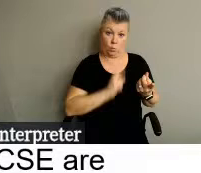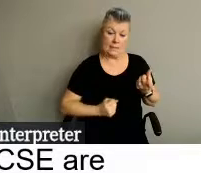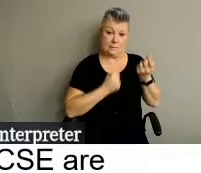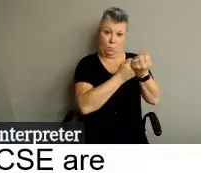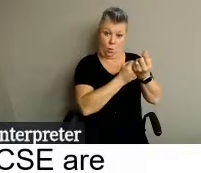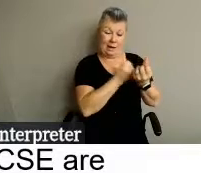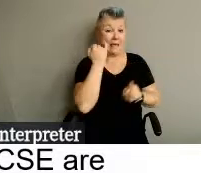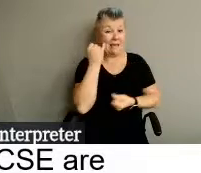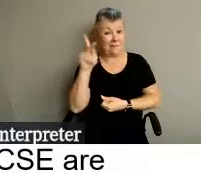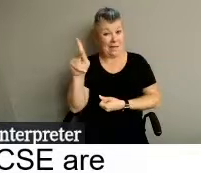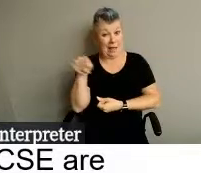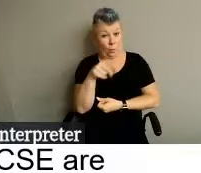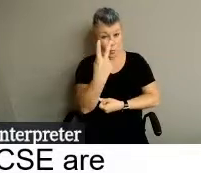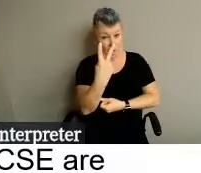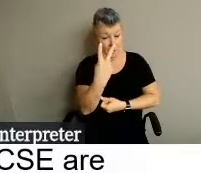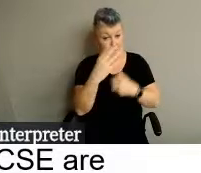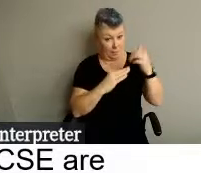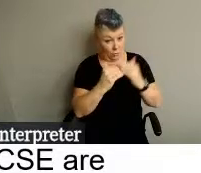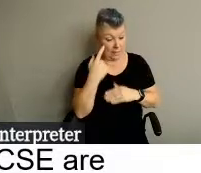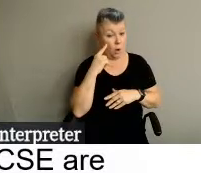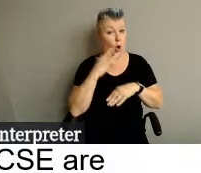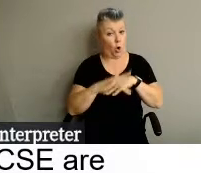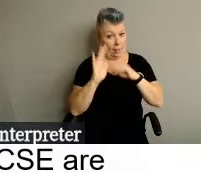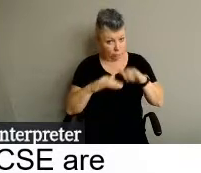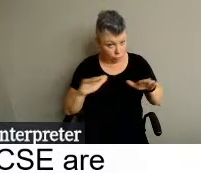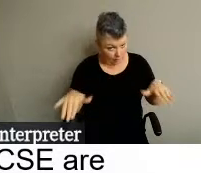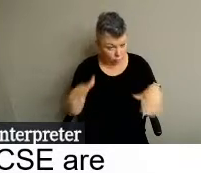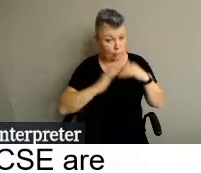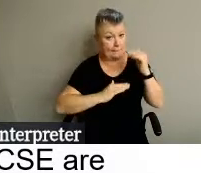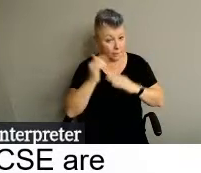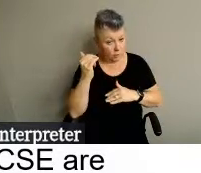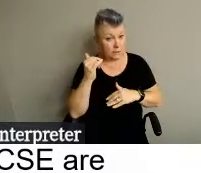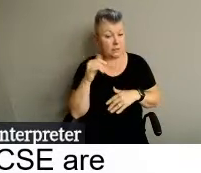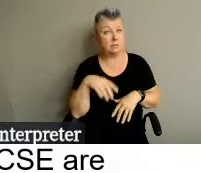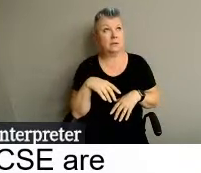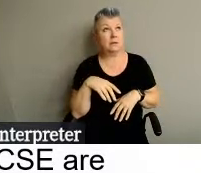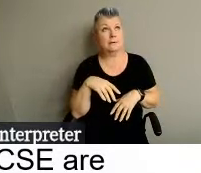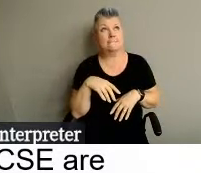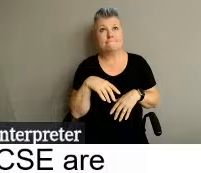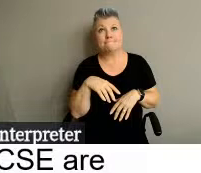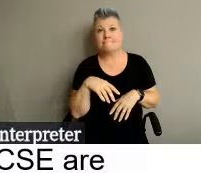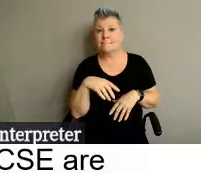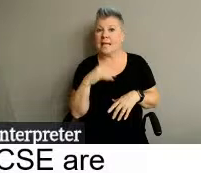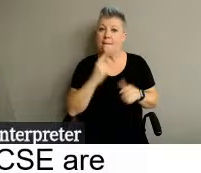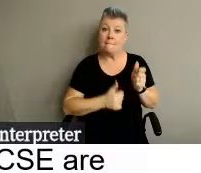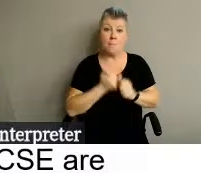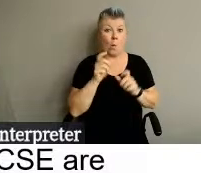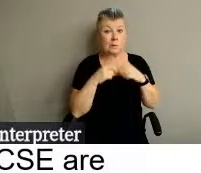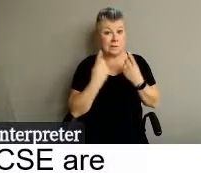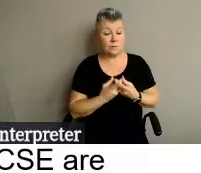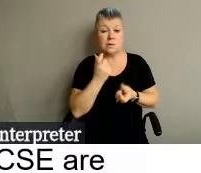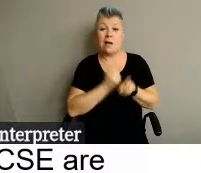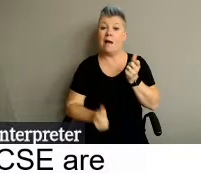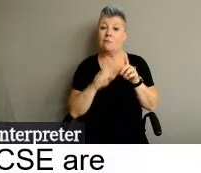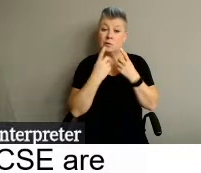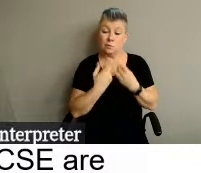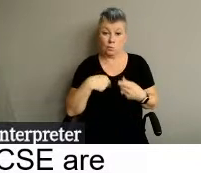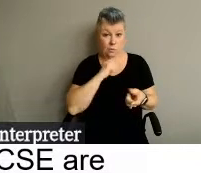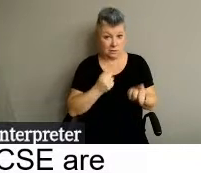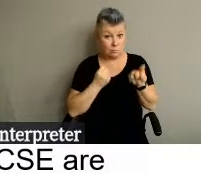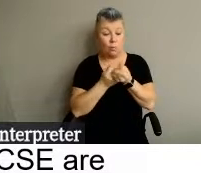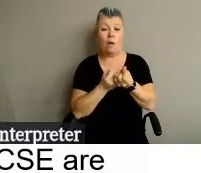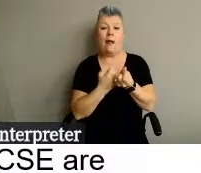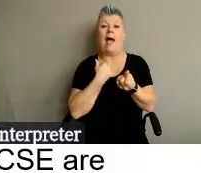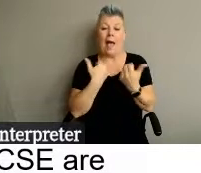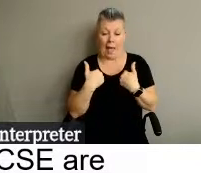a K-12 building, if they're in an early childhood building. In the majority of our districts, every district that we support does have an early